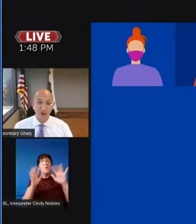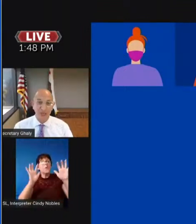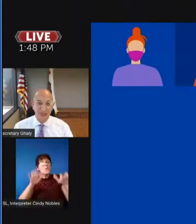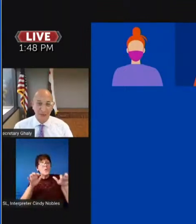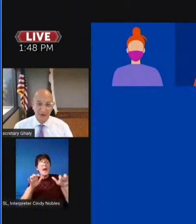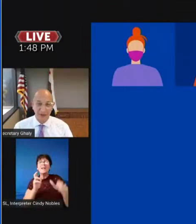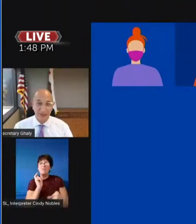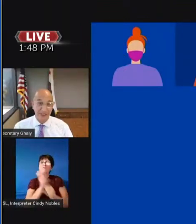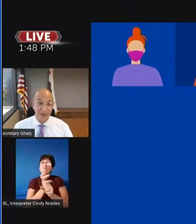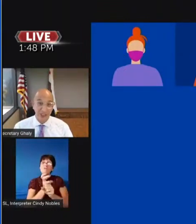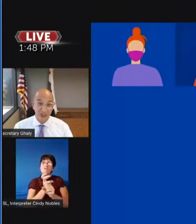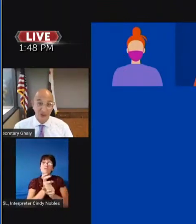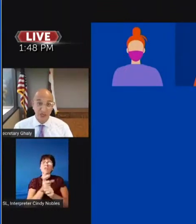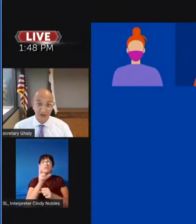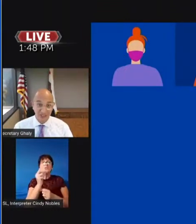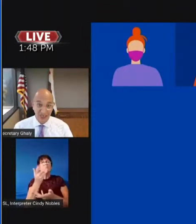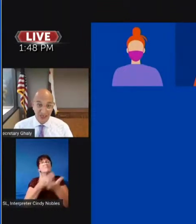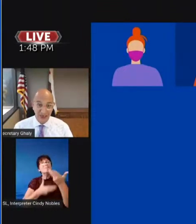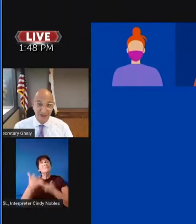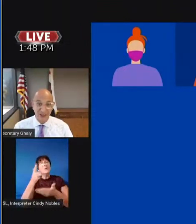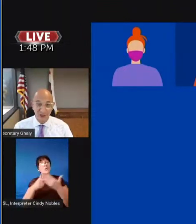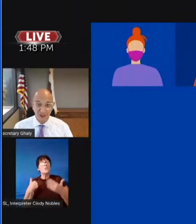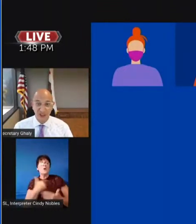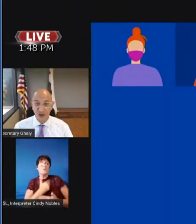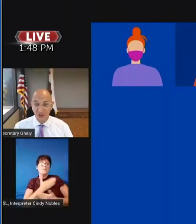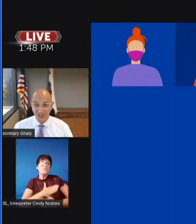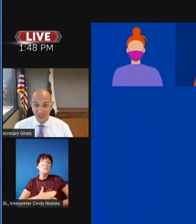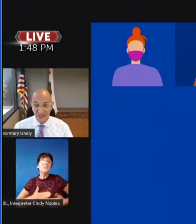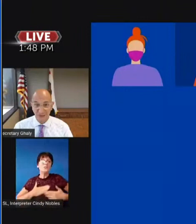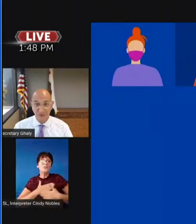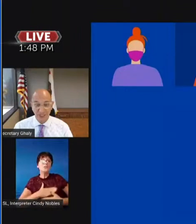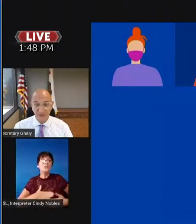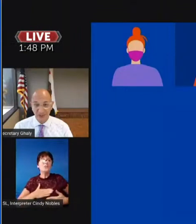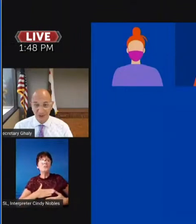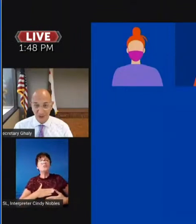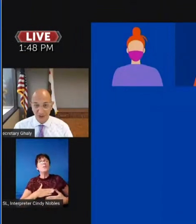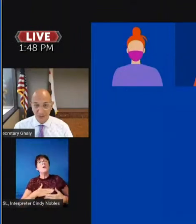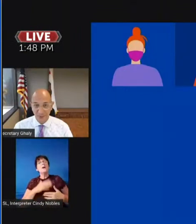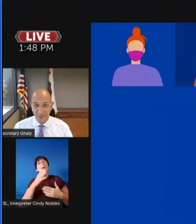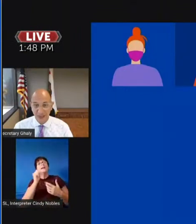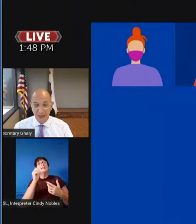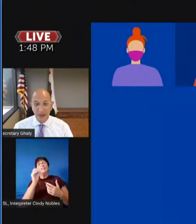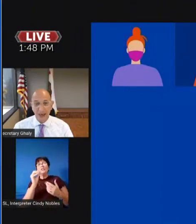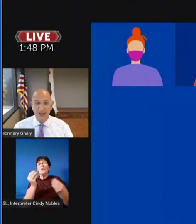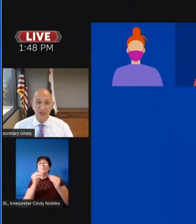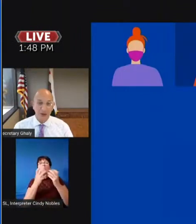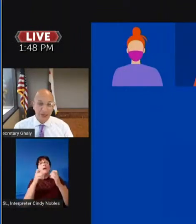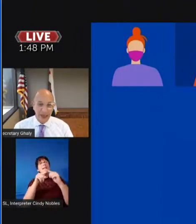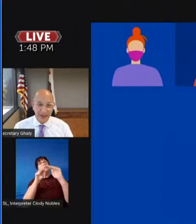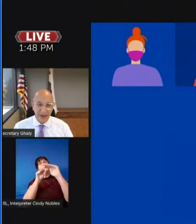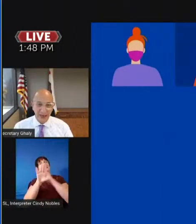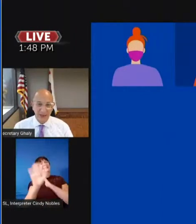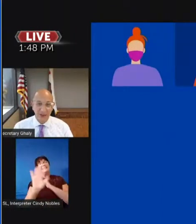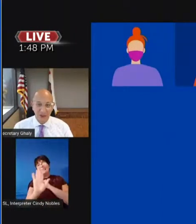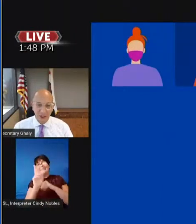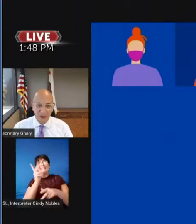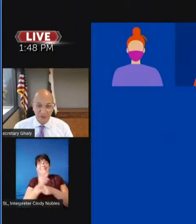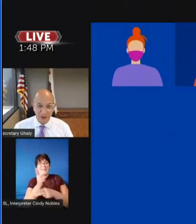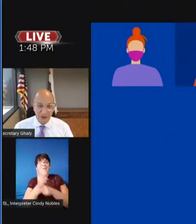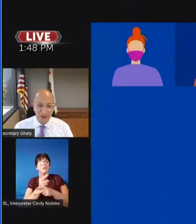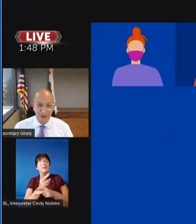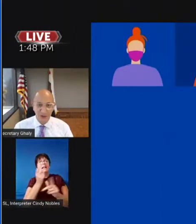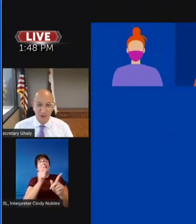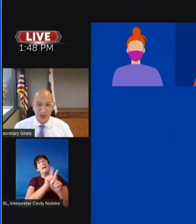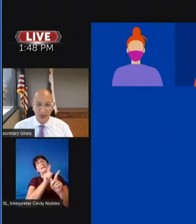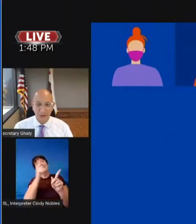to do some of the things that we enjoy outside, and the urge to go inside will be even stronger. So with that, I'll turn it